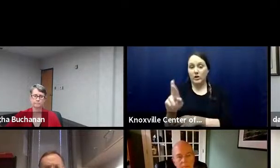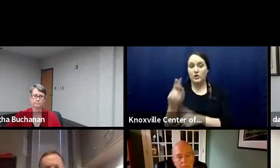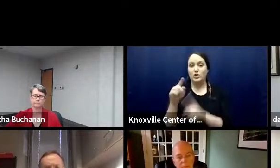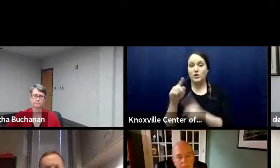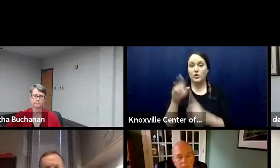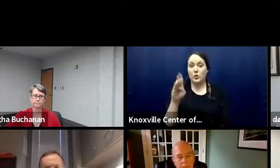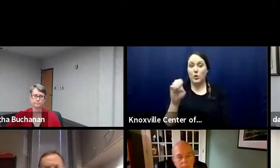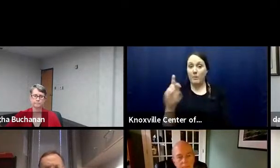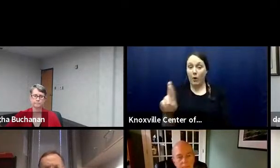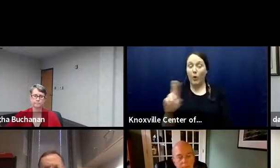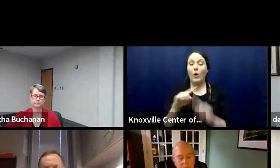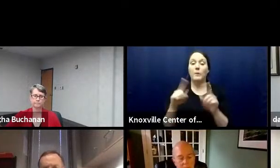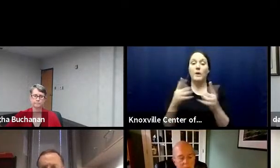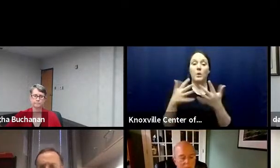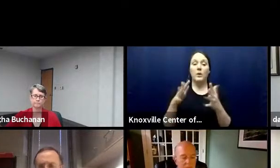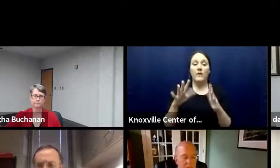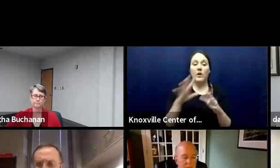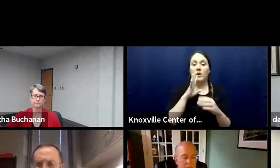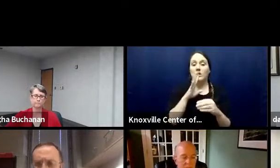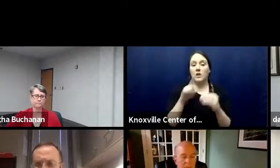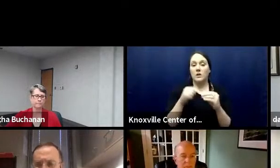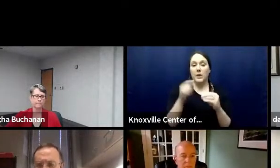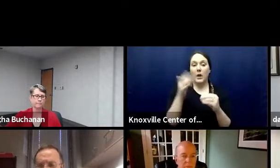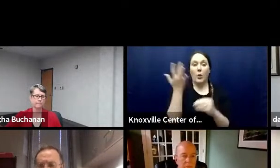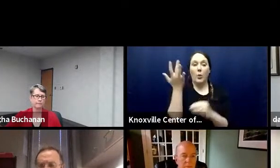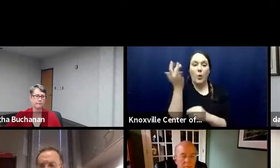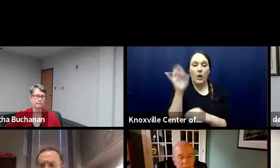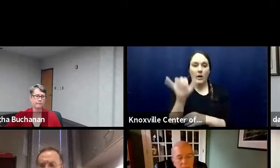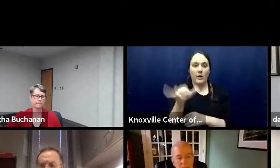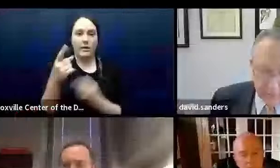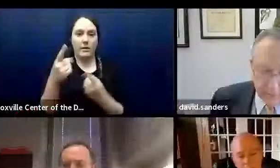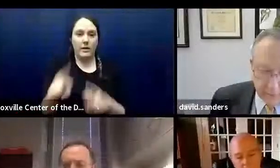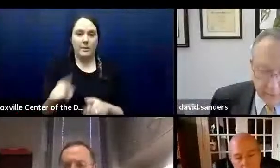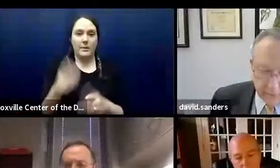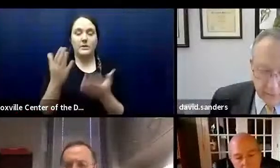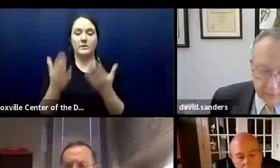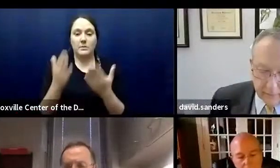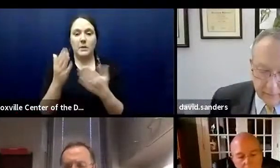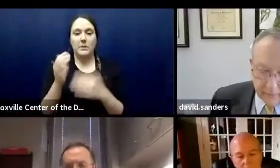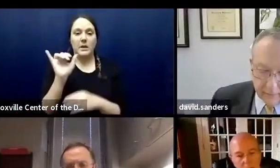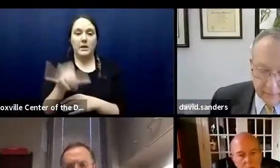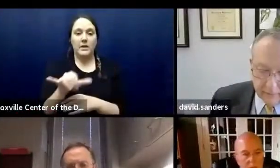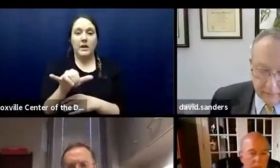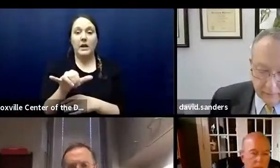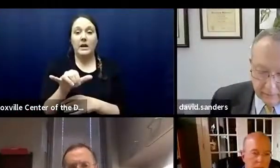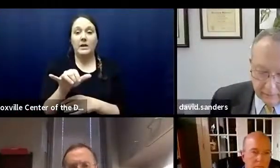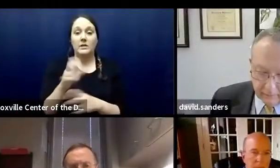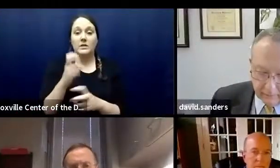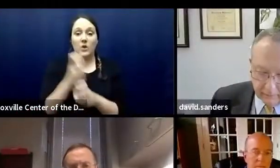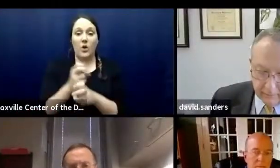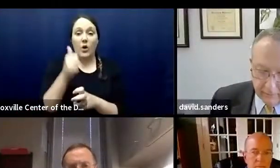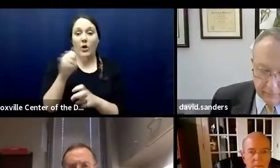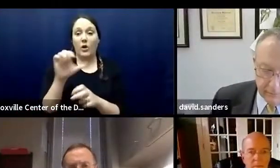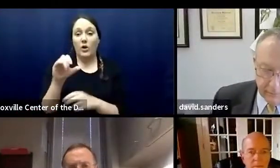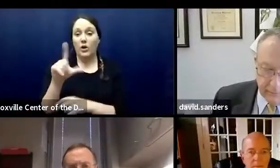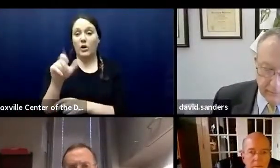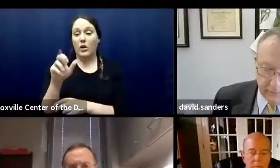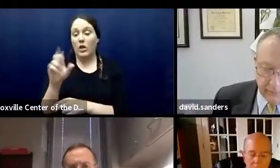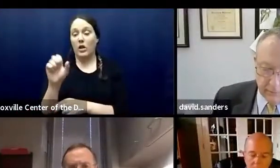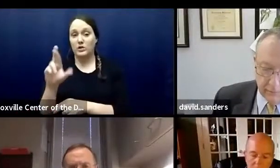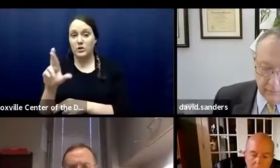already talked about and addressed the fact of why that might be, that might be an actually much more difficult cluster type